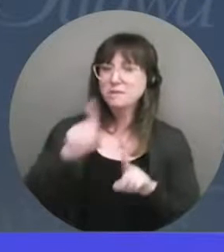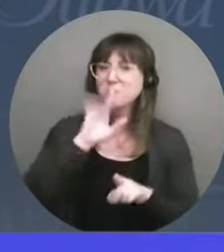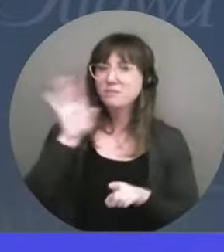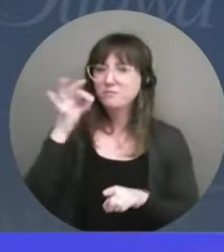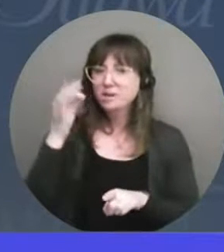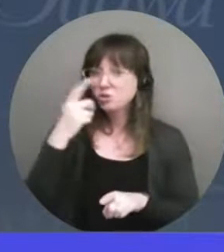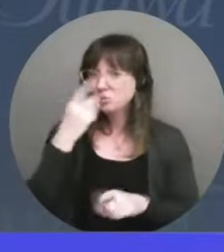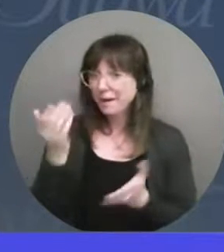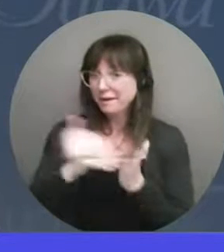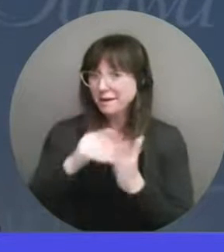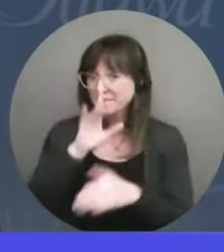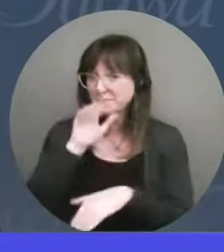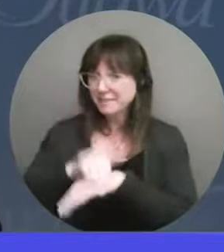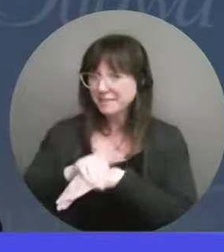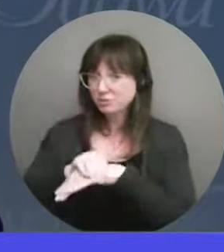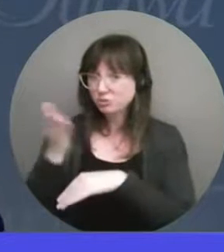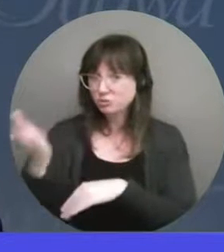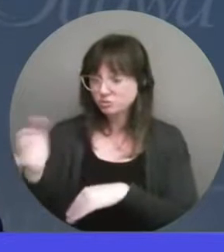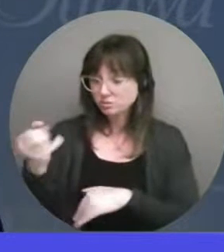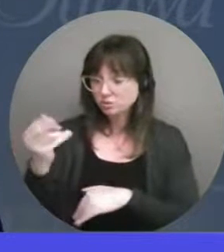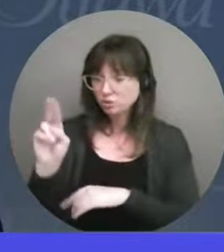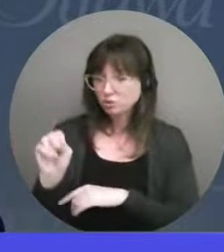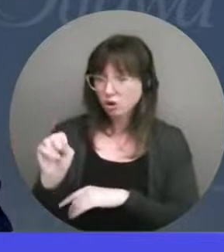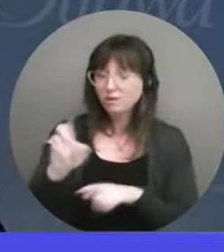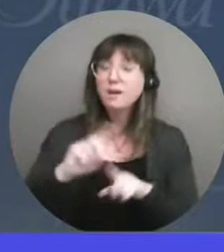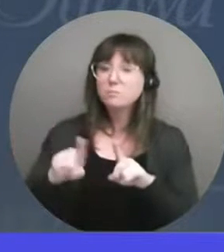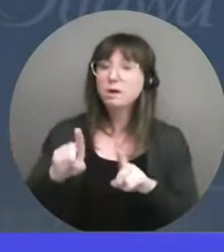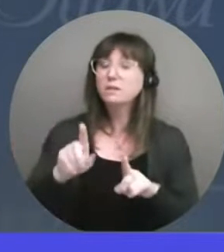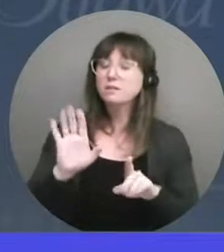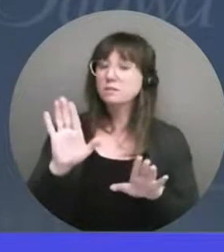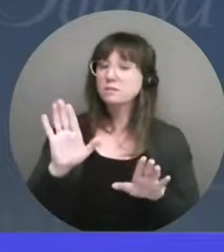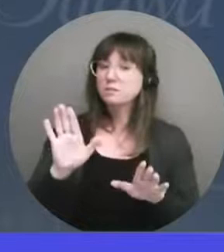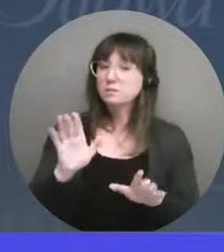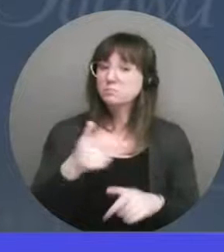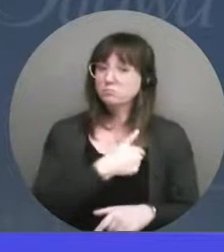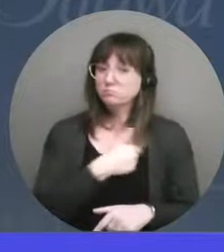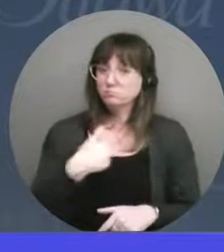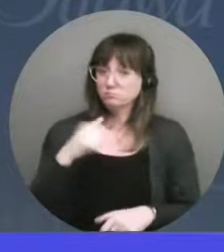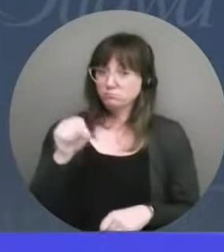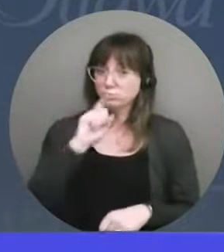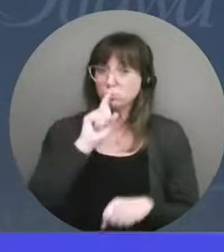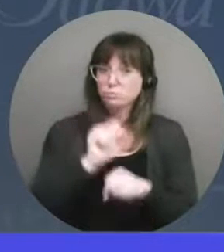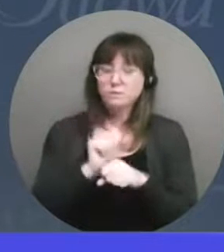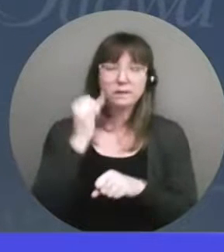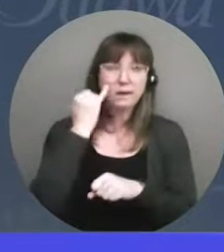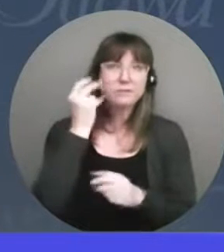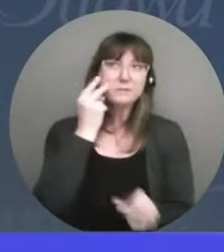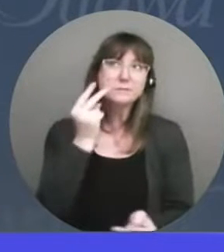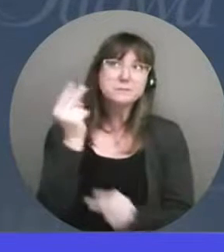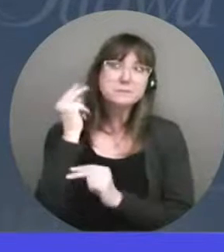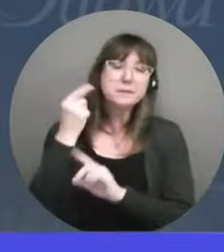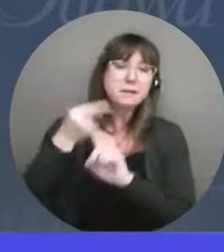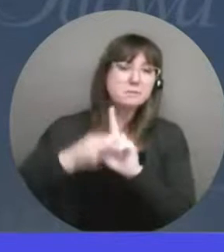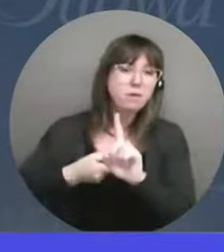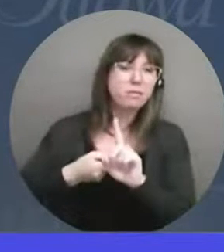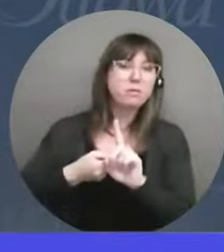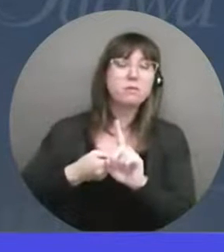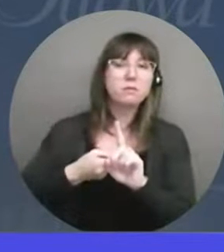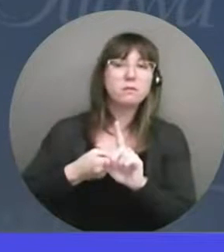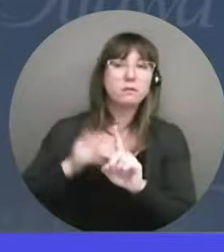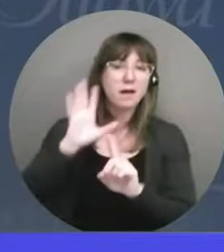it in English. But we actually are, as you know, if you think back a few months ago, our projected deficit was